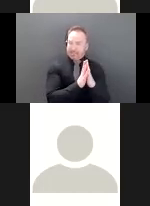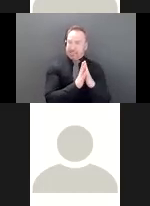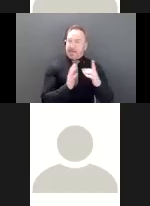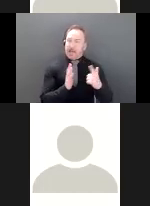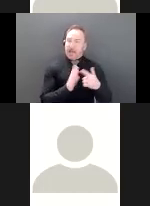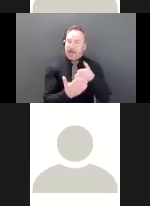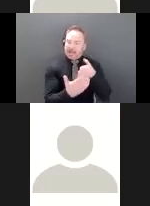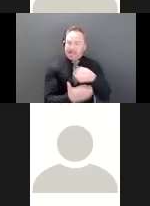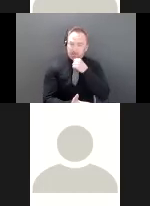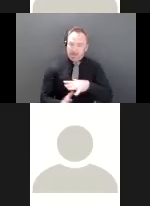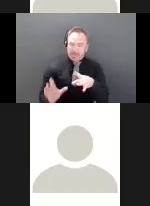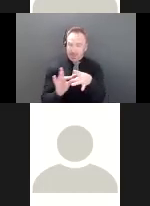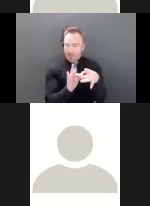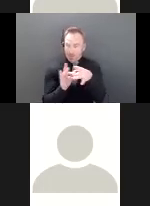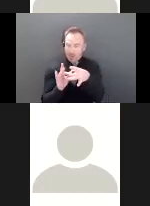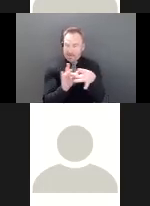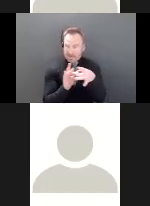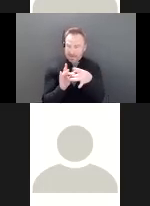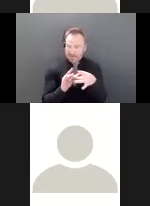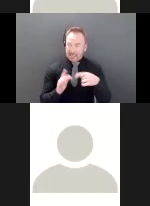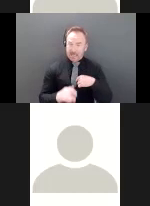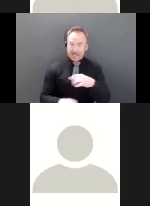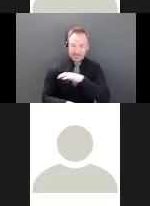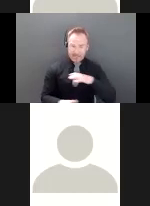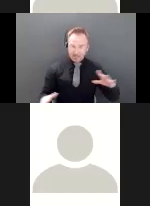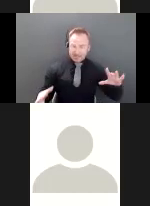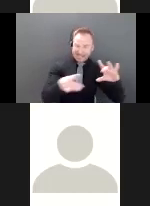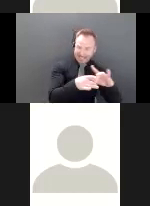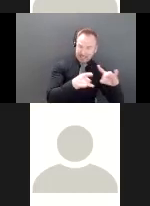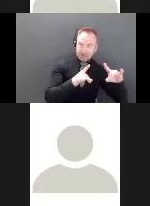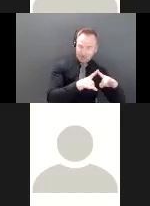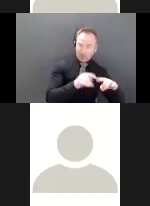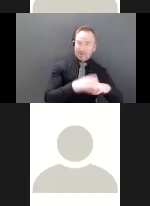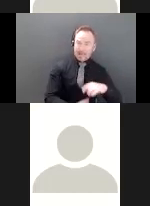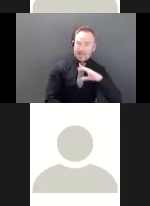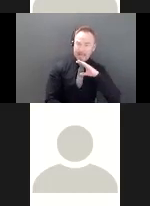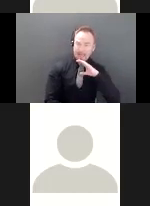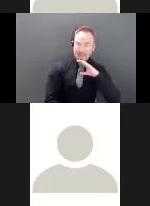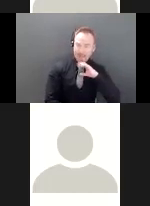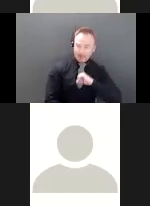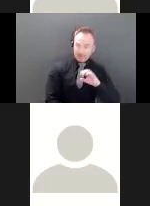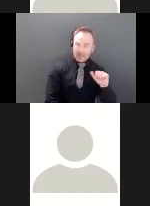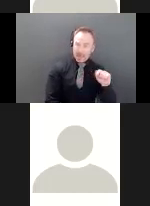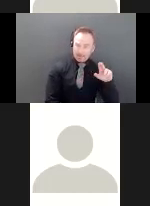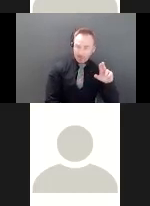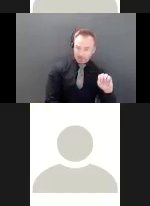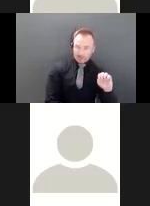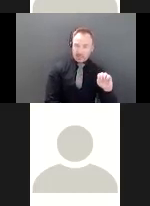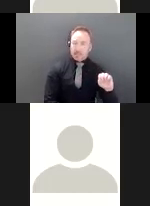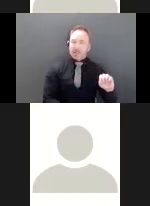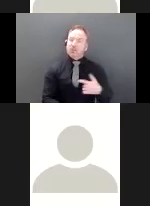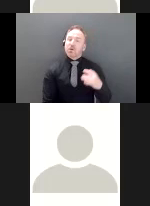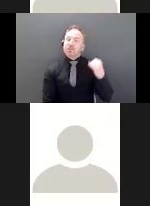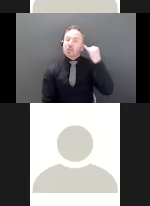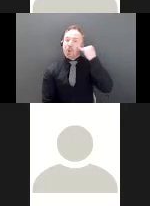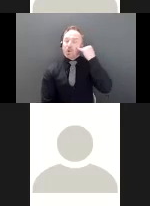was connected with their elder abuse network. So we really are encouraging that connection. If you're connected with the violence against